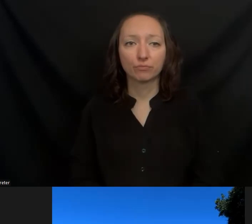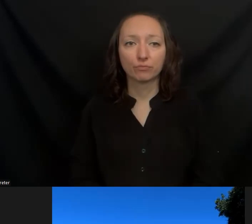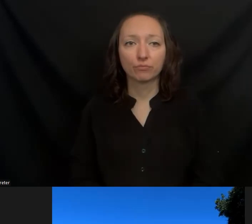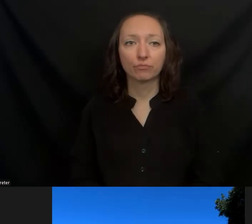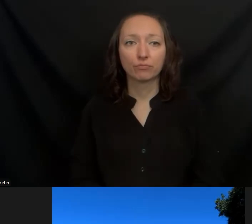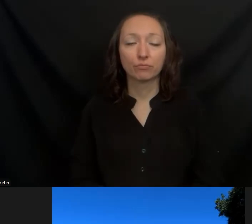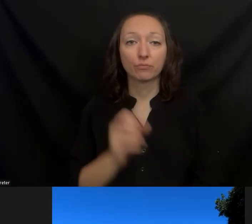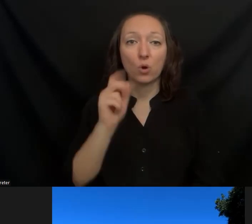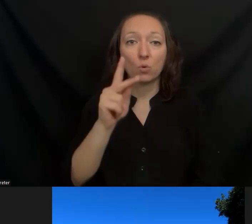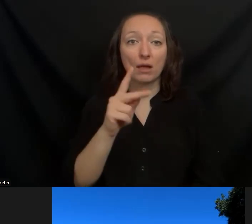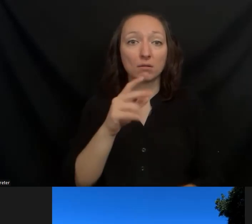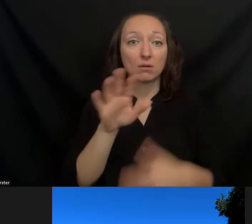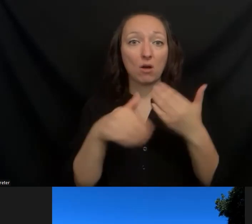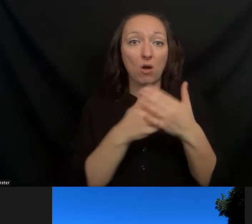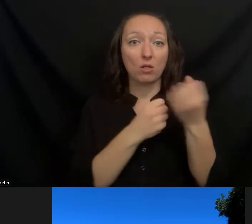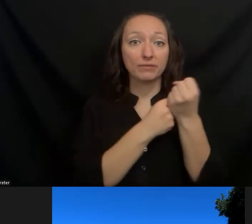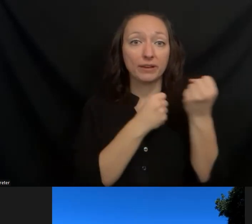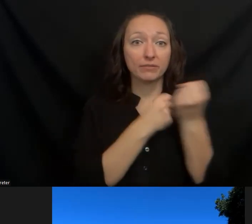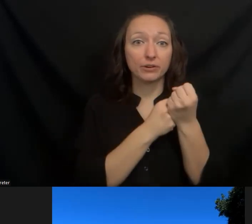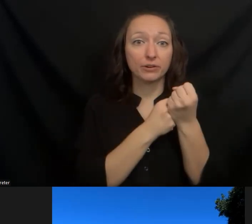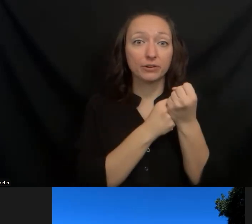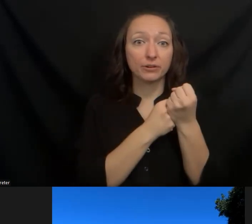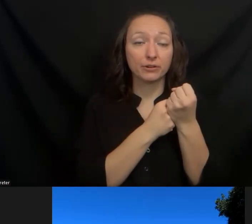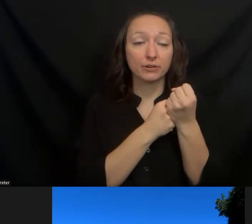Okay, all in favor? Aye. Aye.